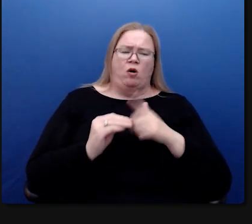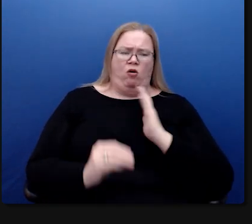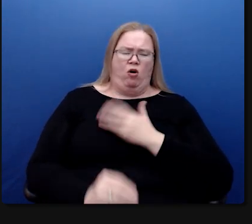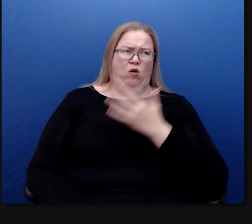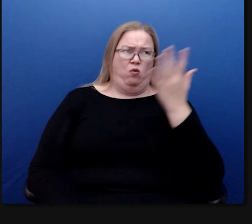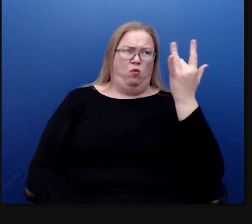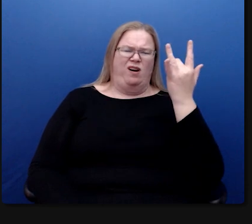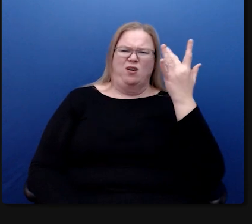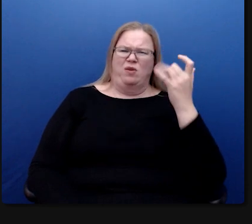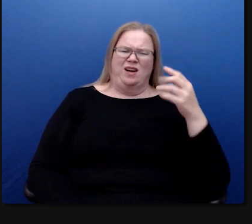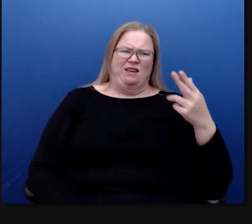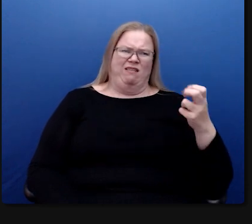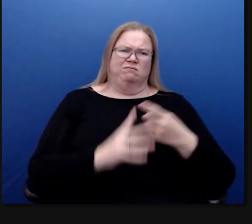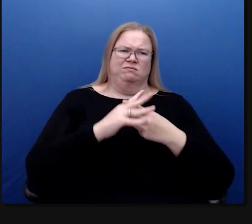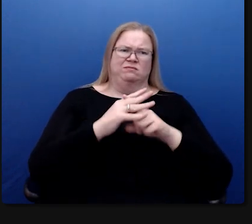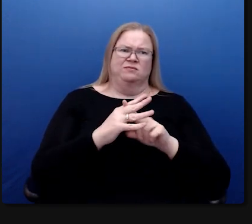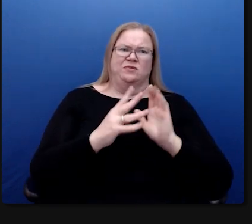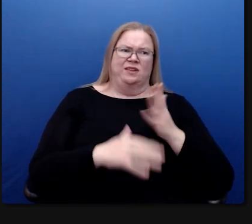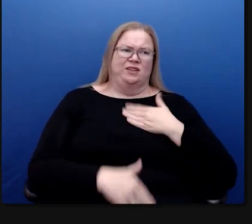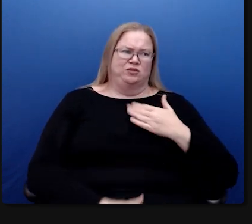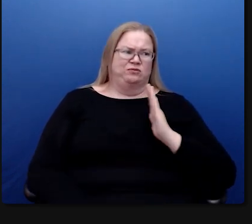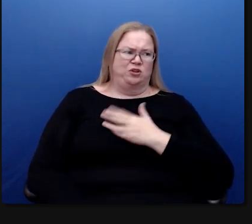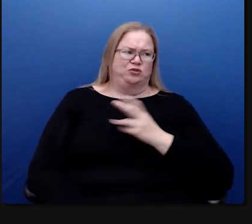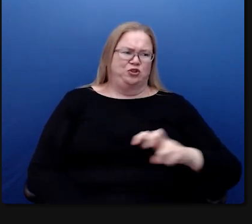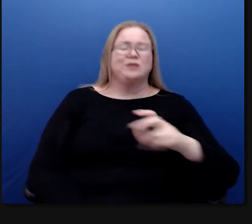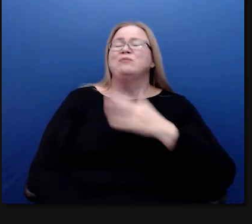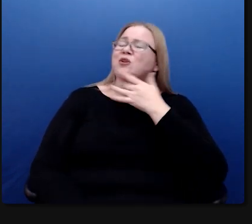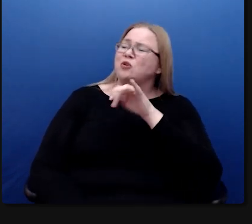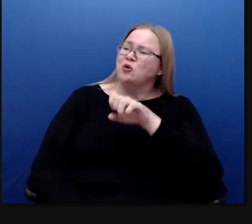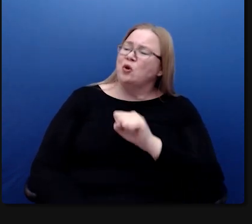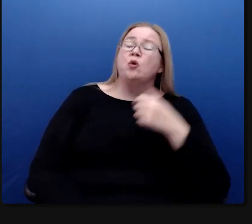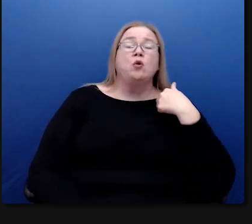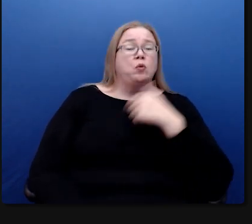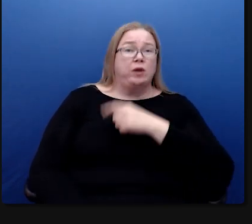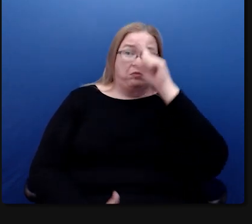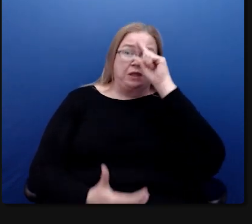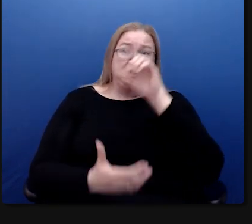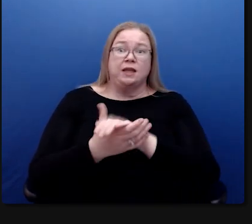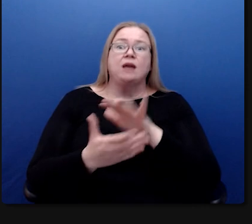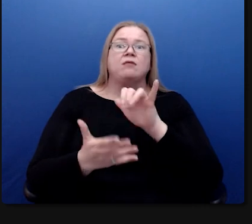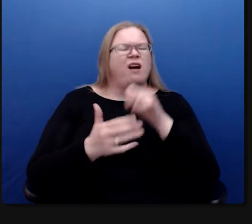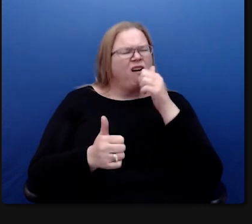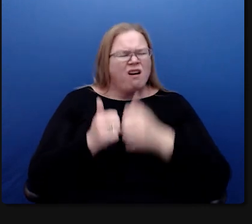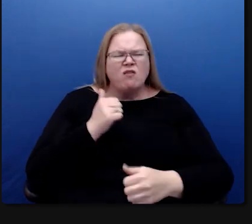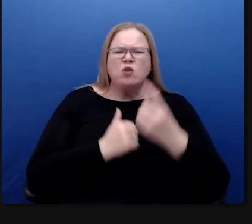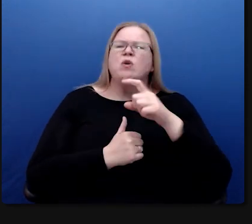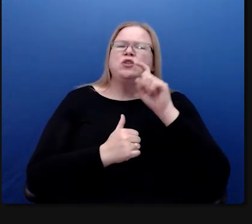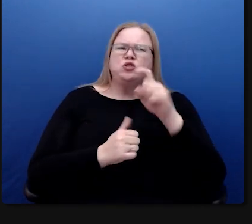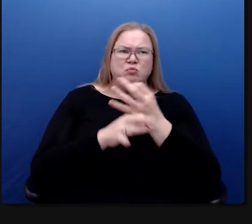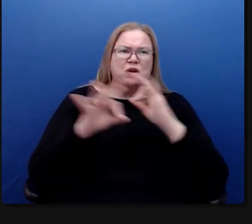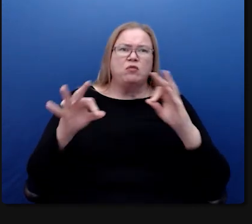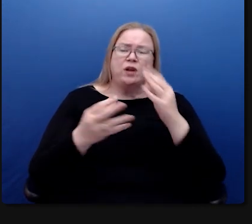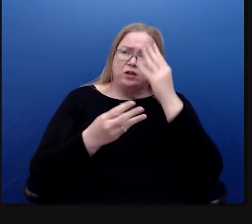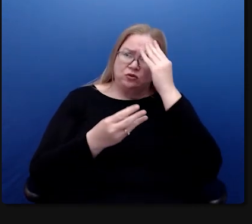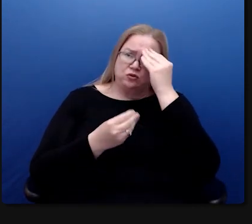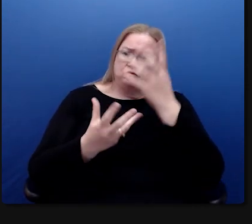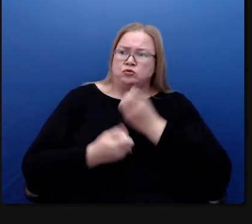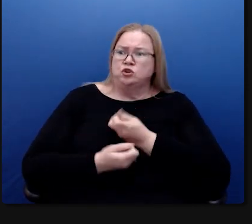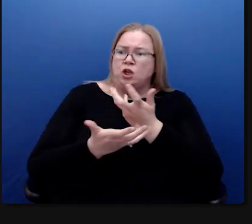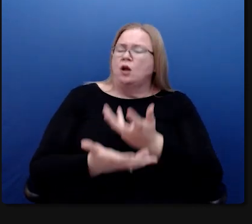he embarked on this journey. Oh, thanks, Carlos. We believe that everyone should be free to